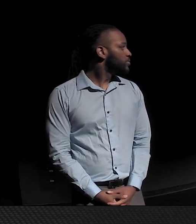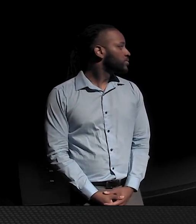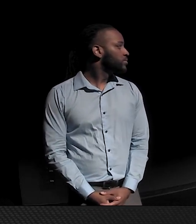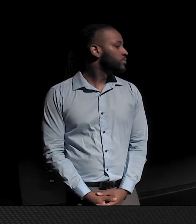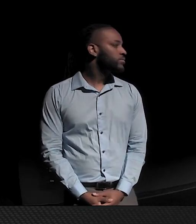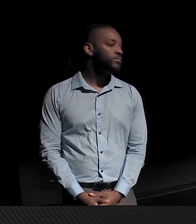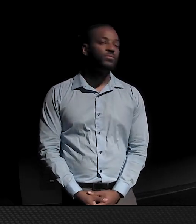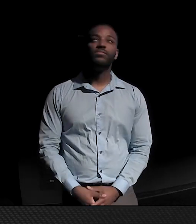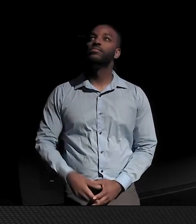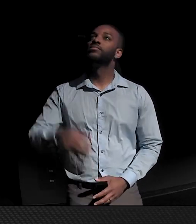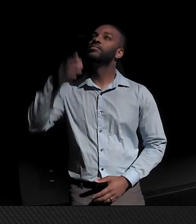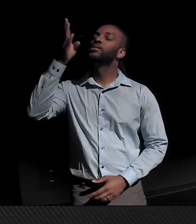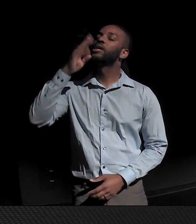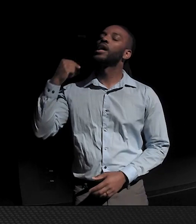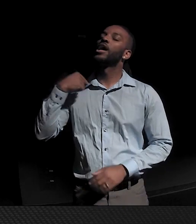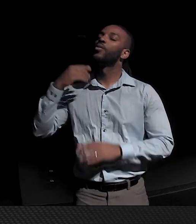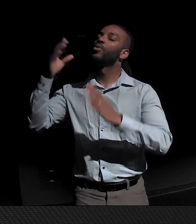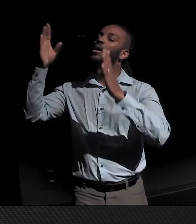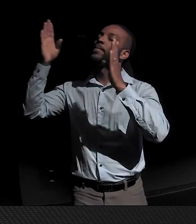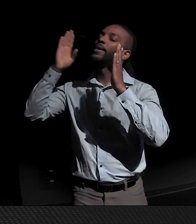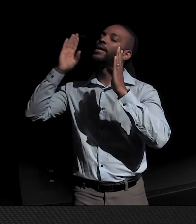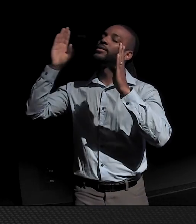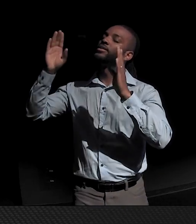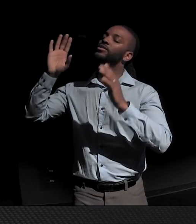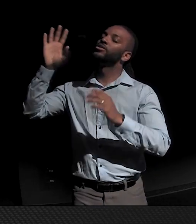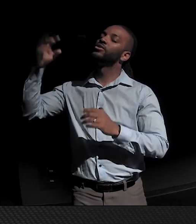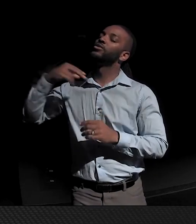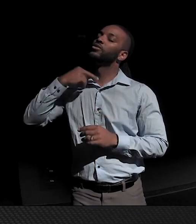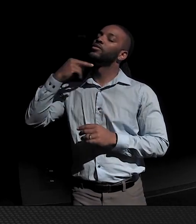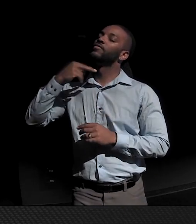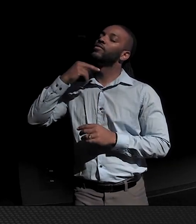God, we pay attention to your voice this morning.